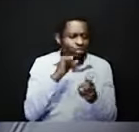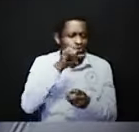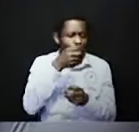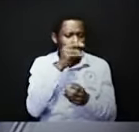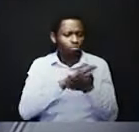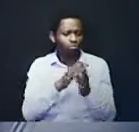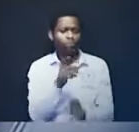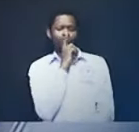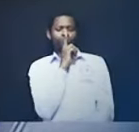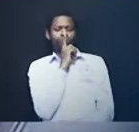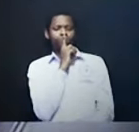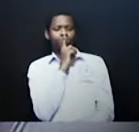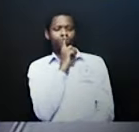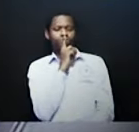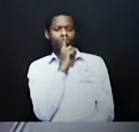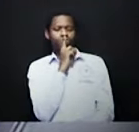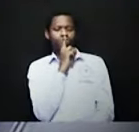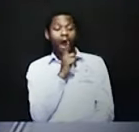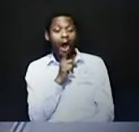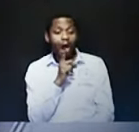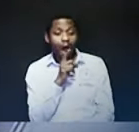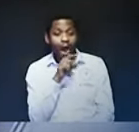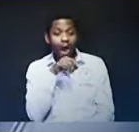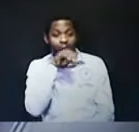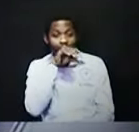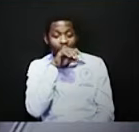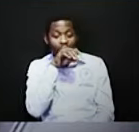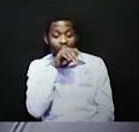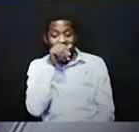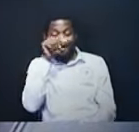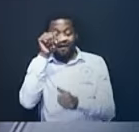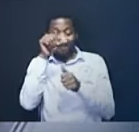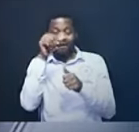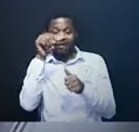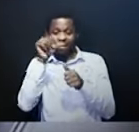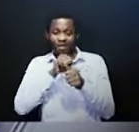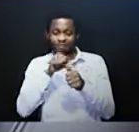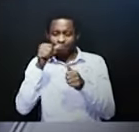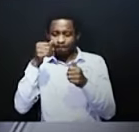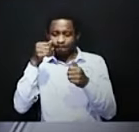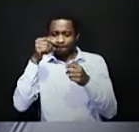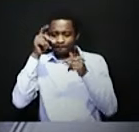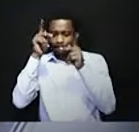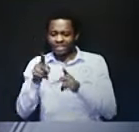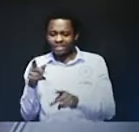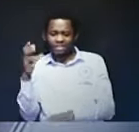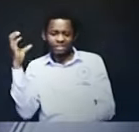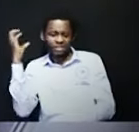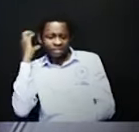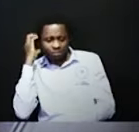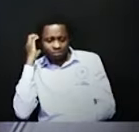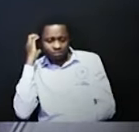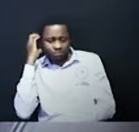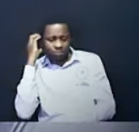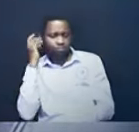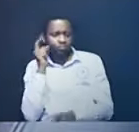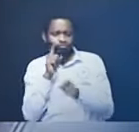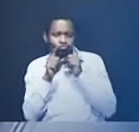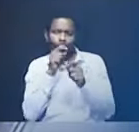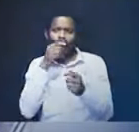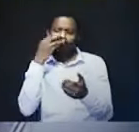their mouth. Whoever heard me spoke well of me, and those who saw